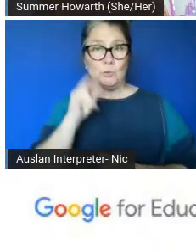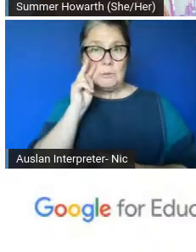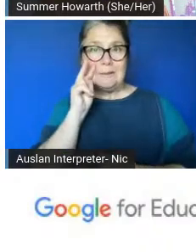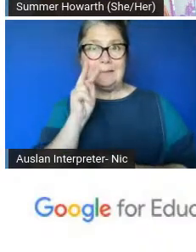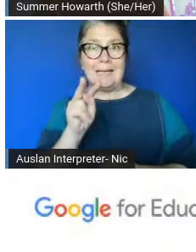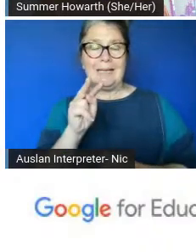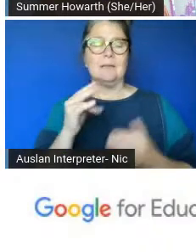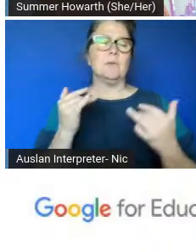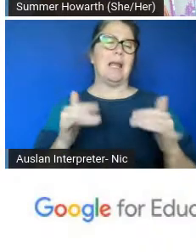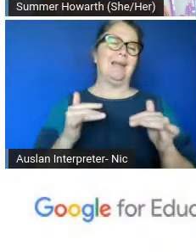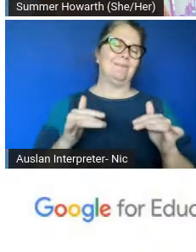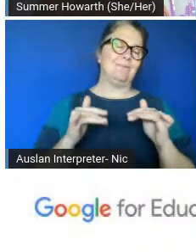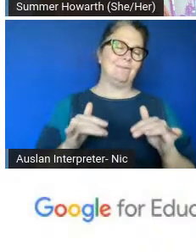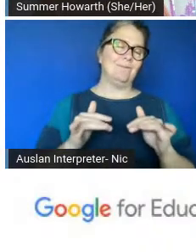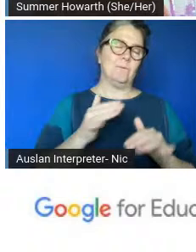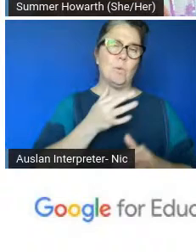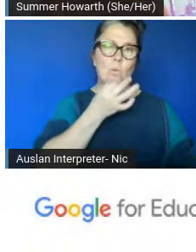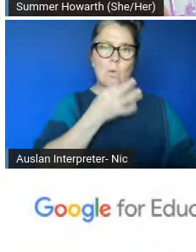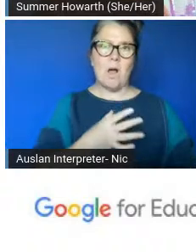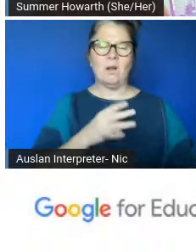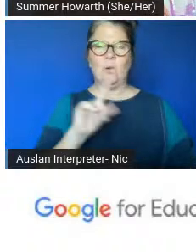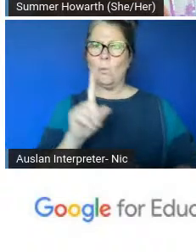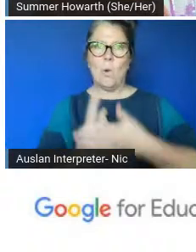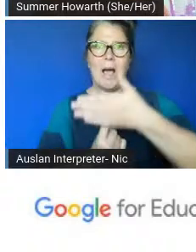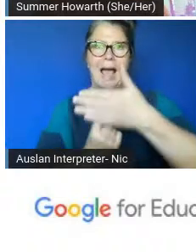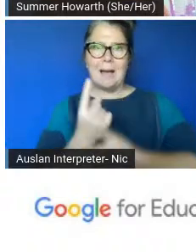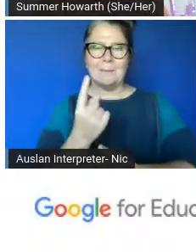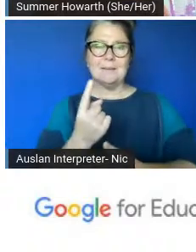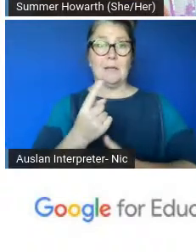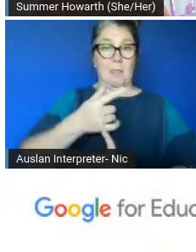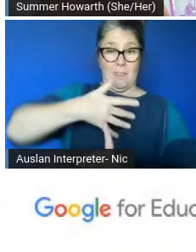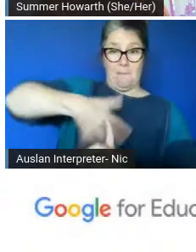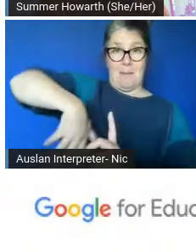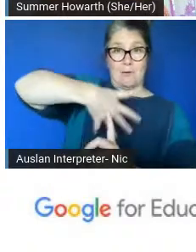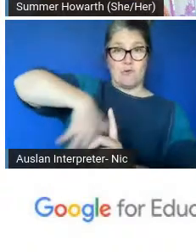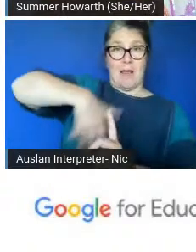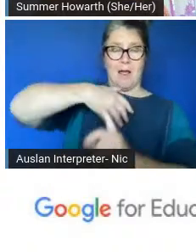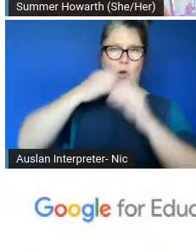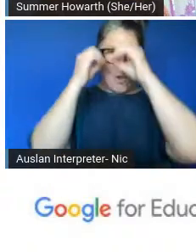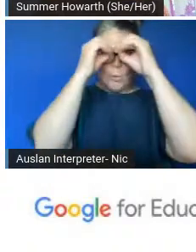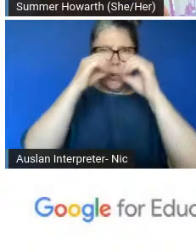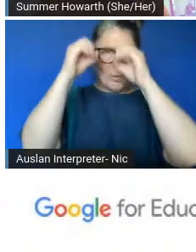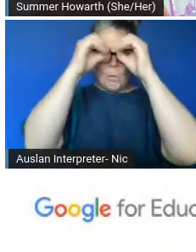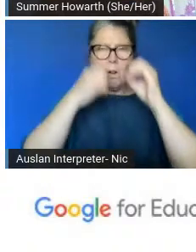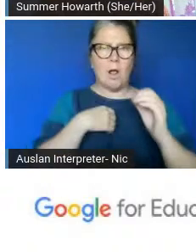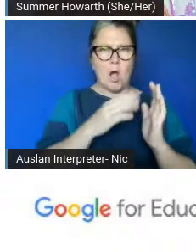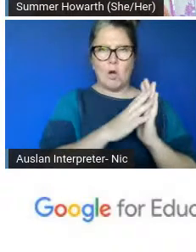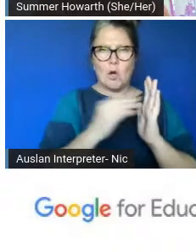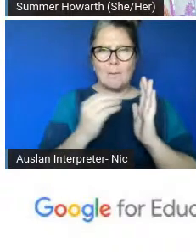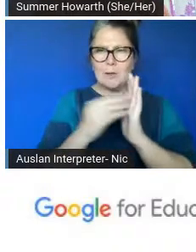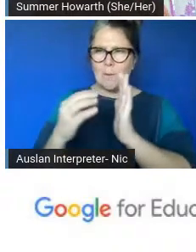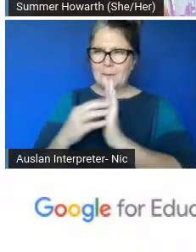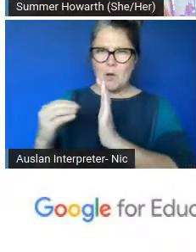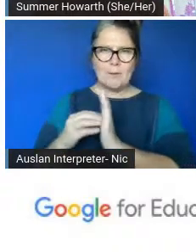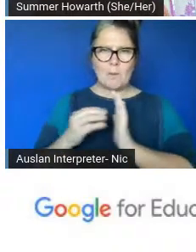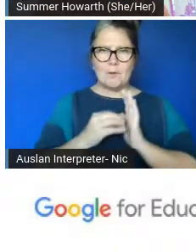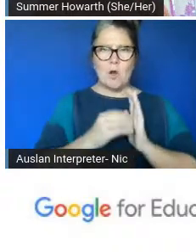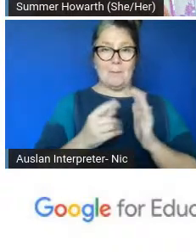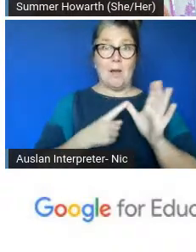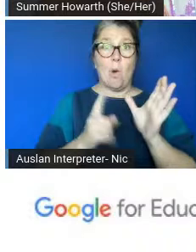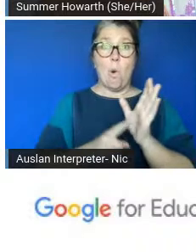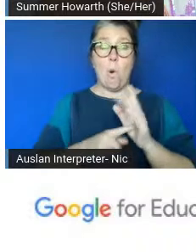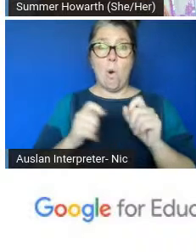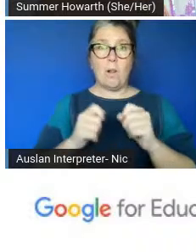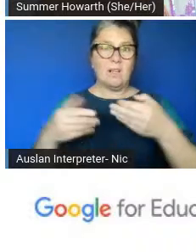it sitting there for a second. What's going to happen is in the background, Google is making a copy of those slides for every kid. So